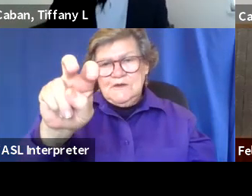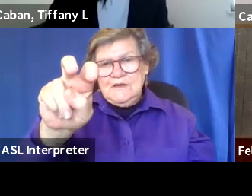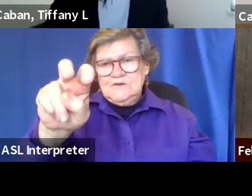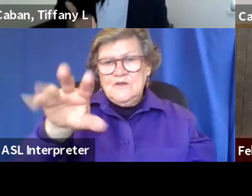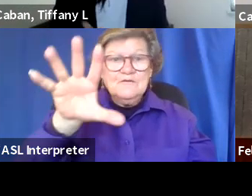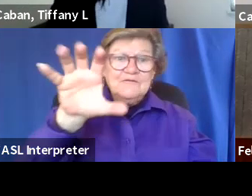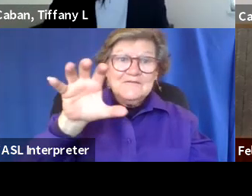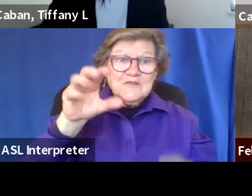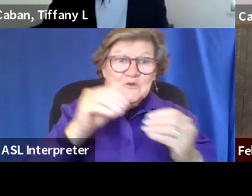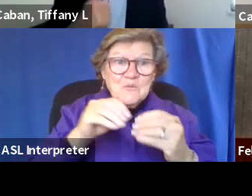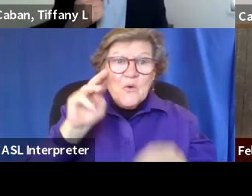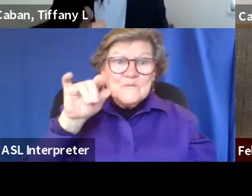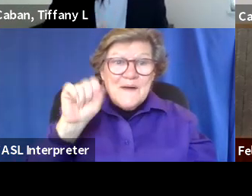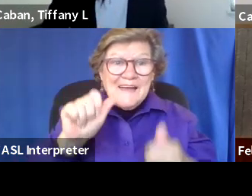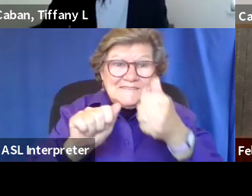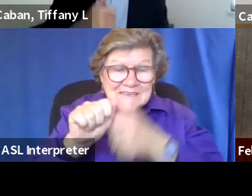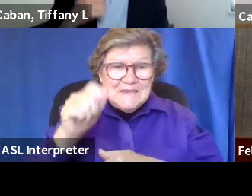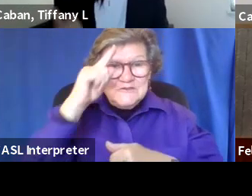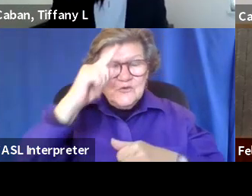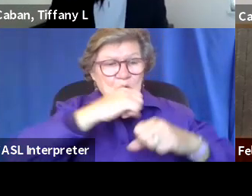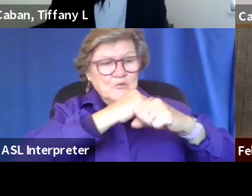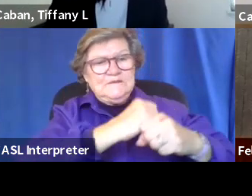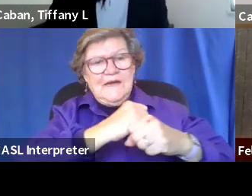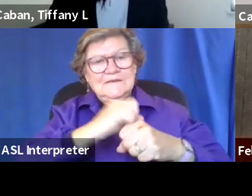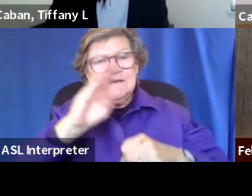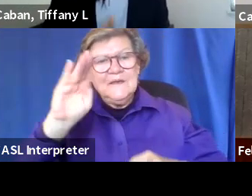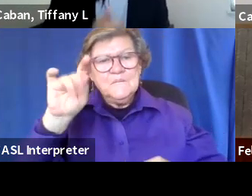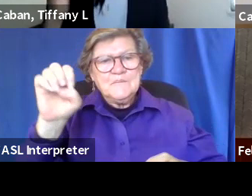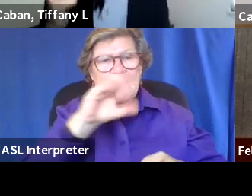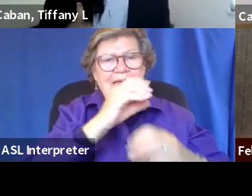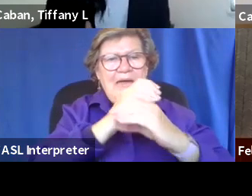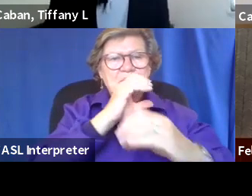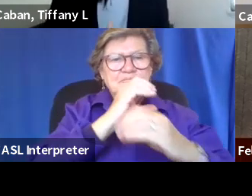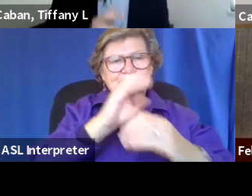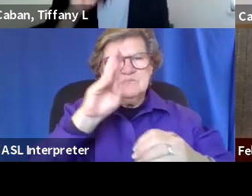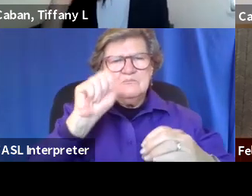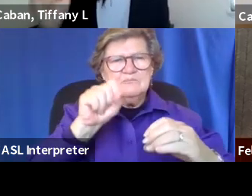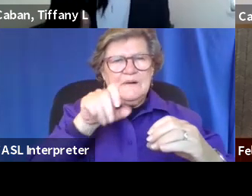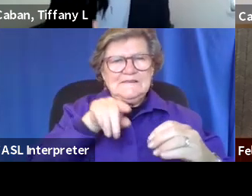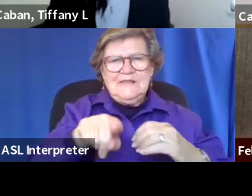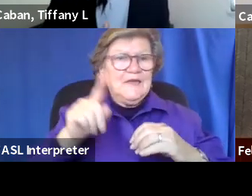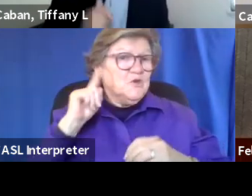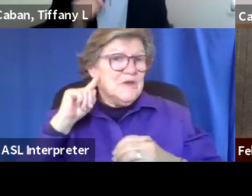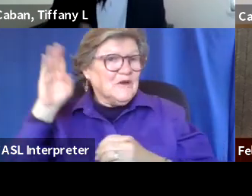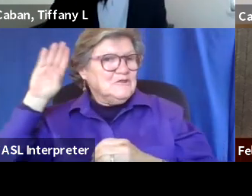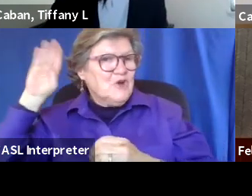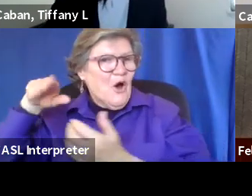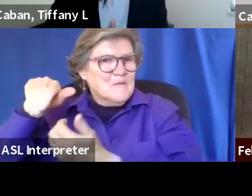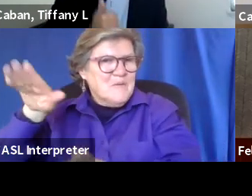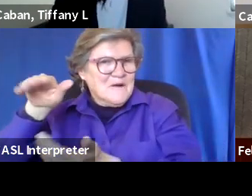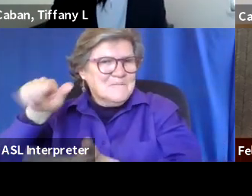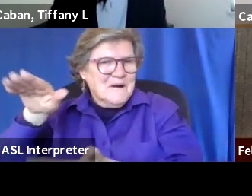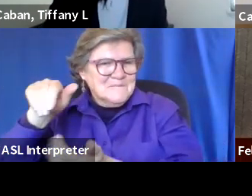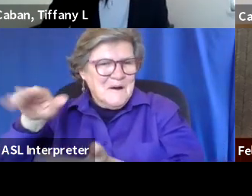more miles each of protected bike and bus lanes so that every New Yorker is within a quarter of a mile of one